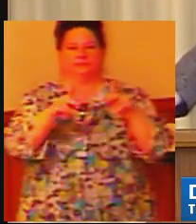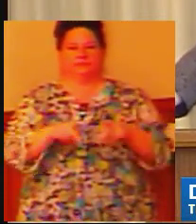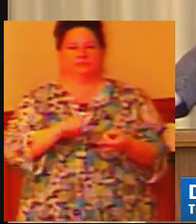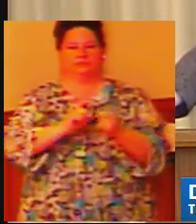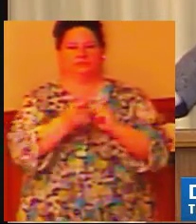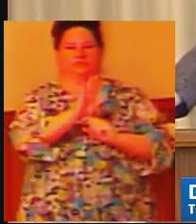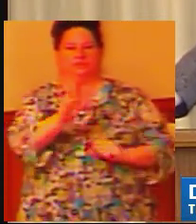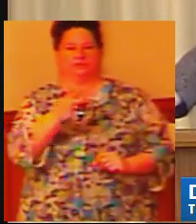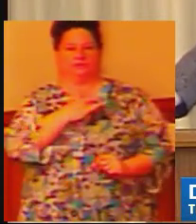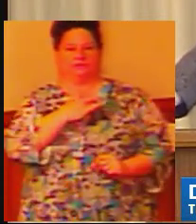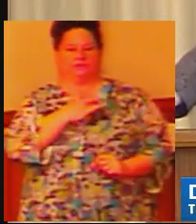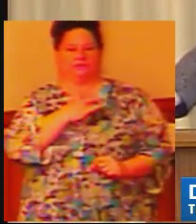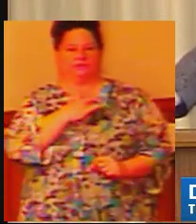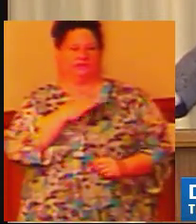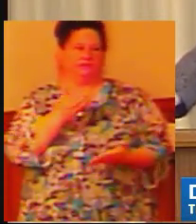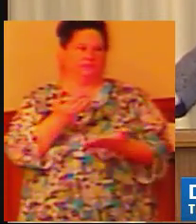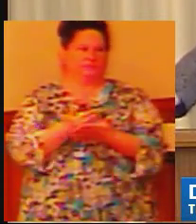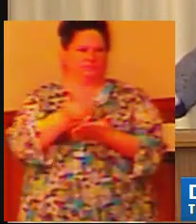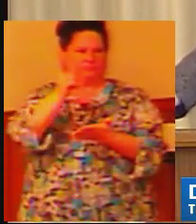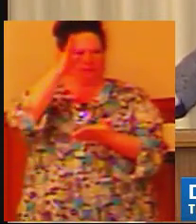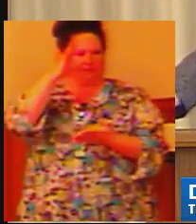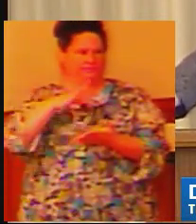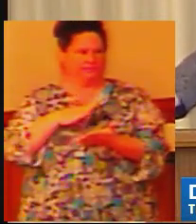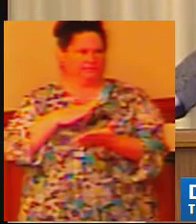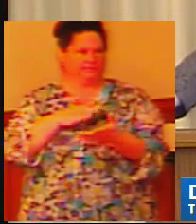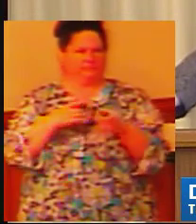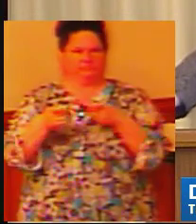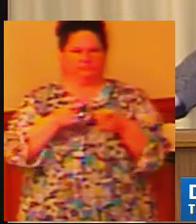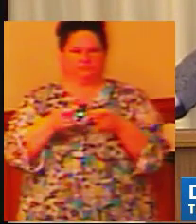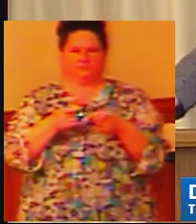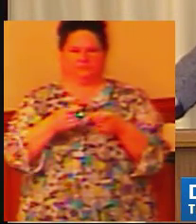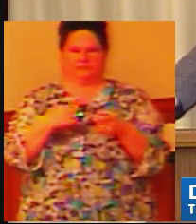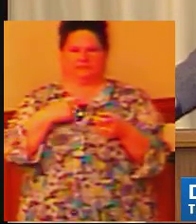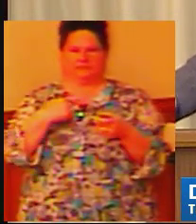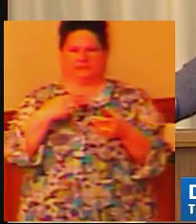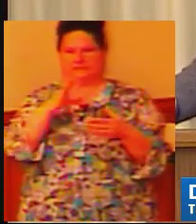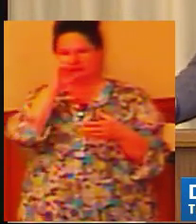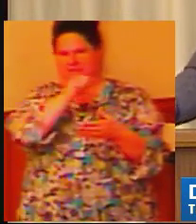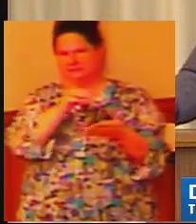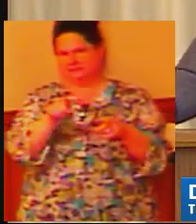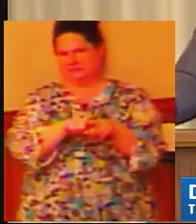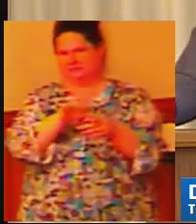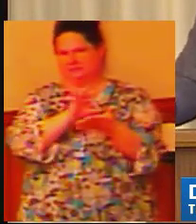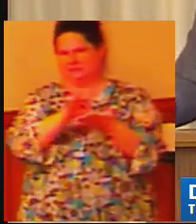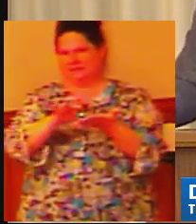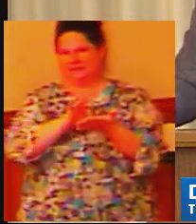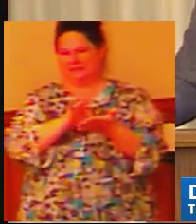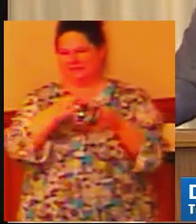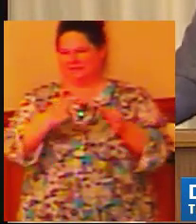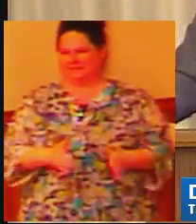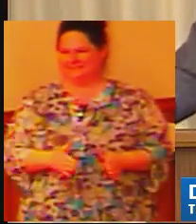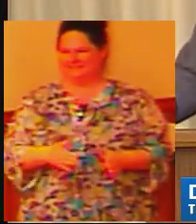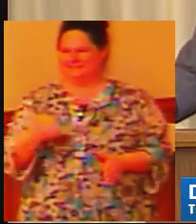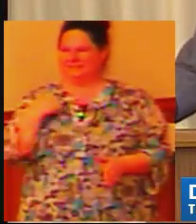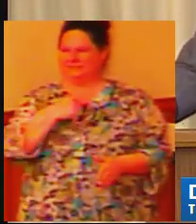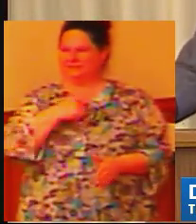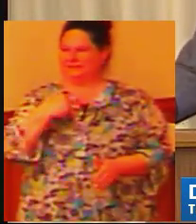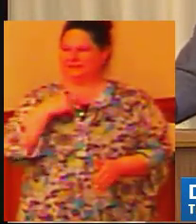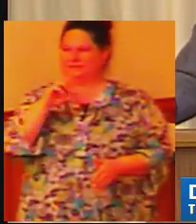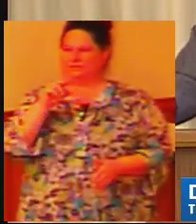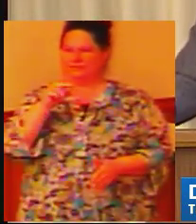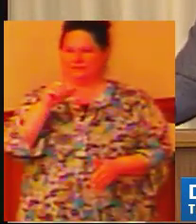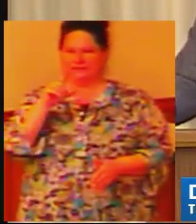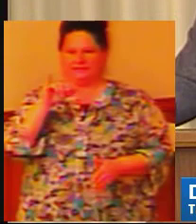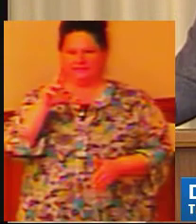heart. That's some rich guy who was in charge of, he was, I guess, the accountant. Then we also have Cornelius. He was a very